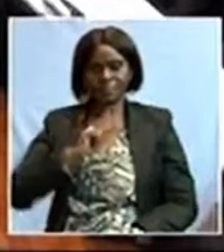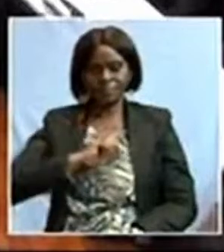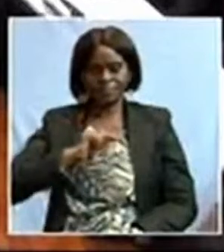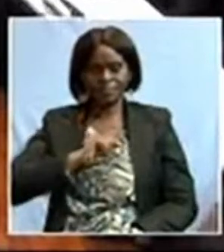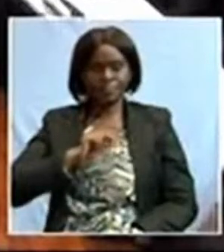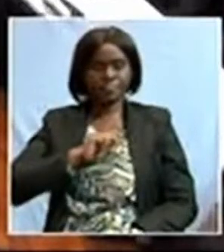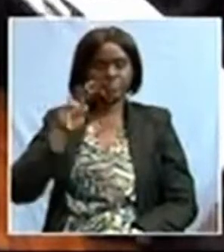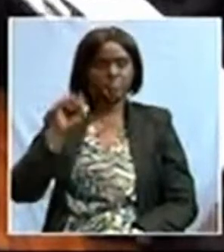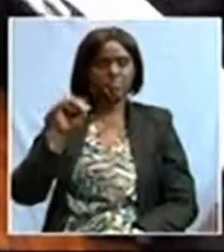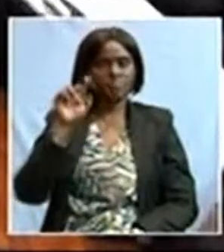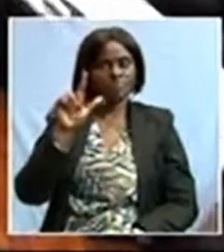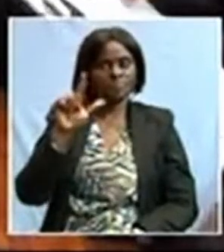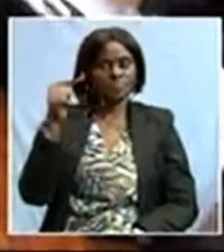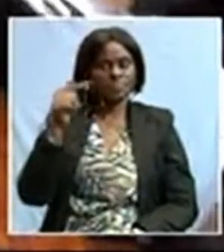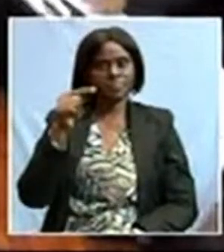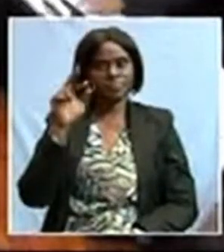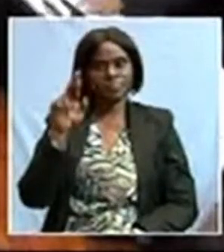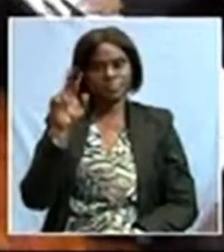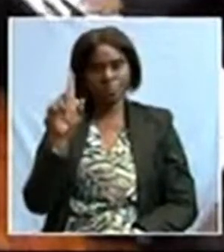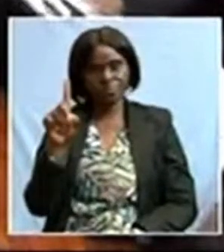Local Government and Rural Development. Thank you.